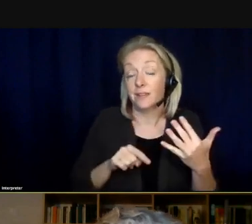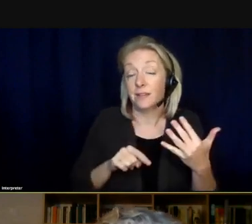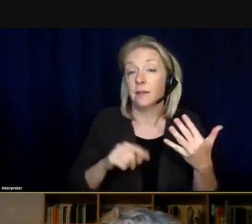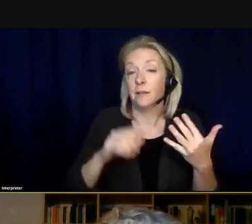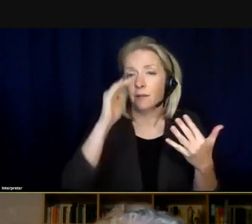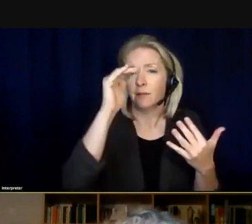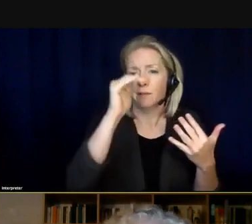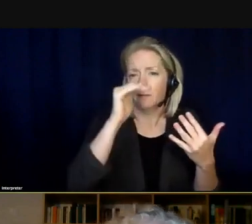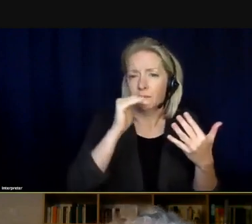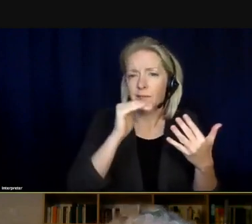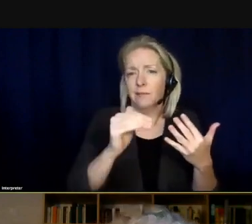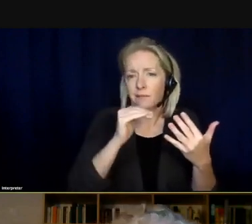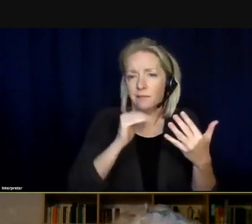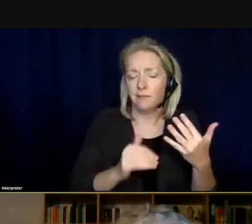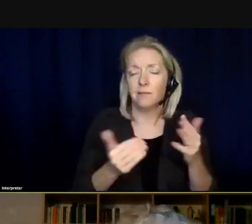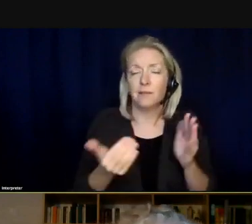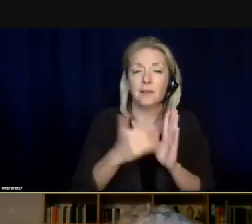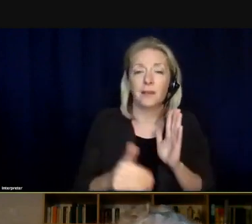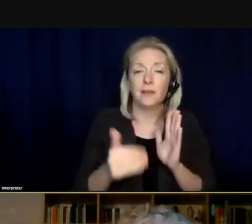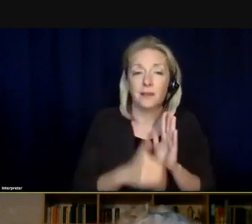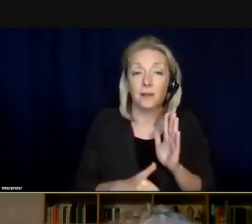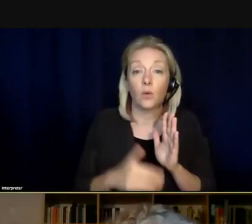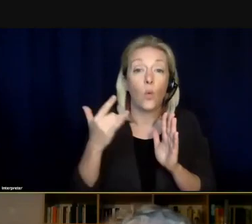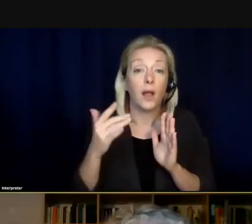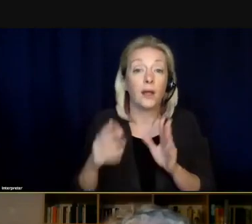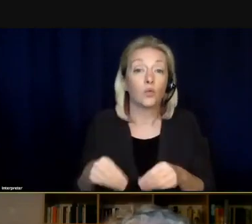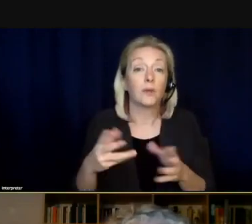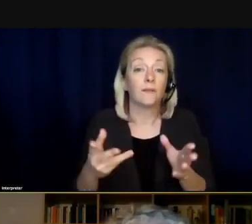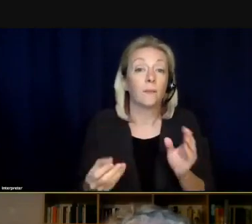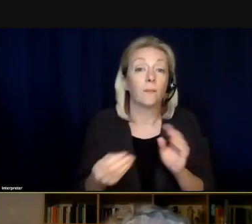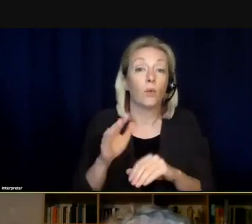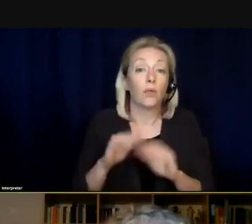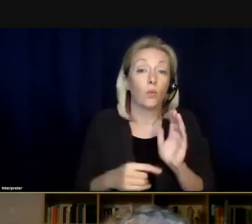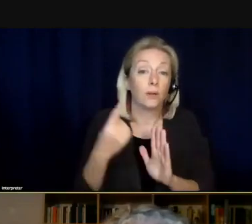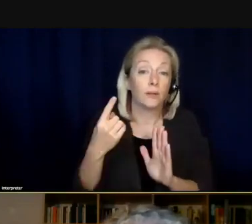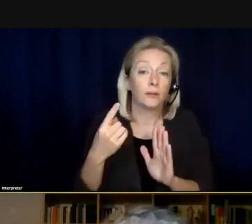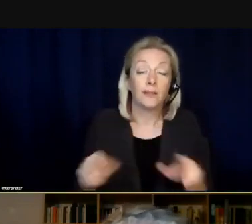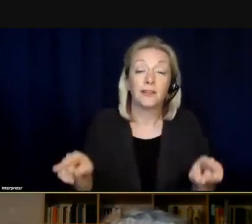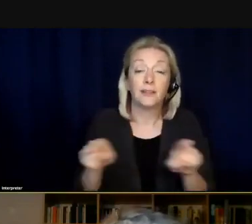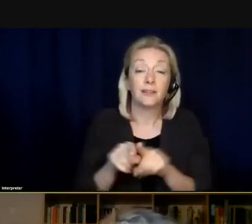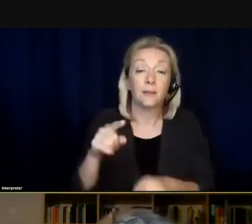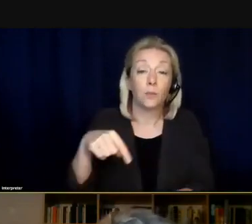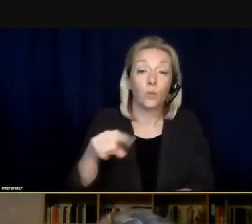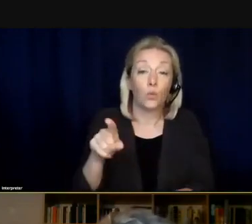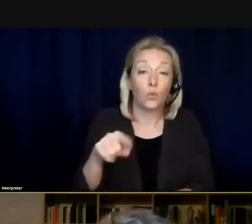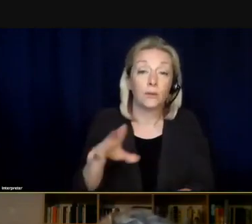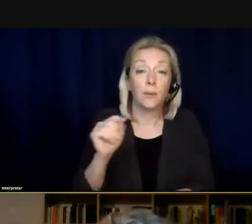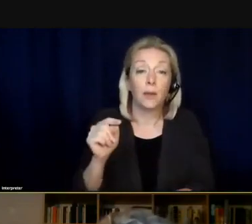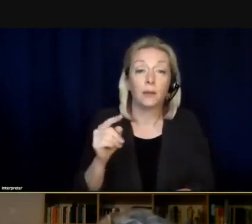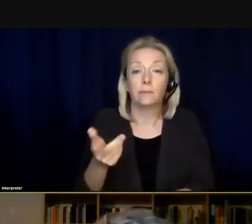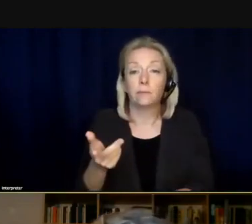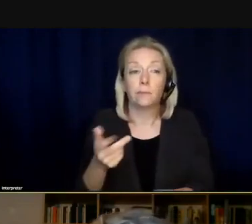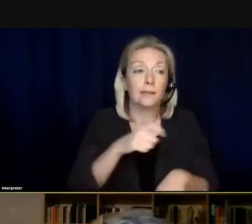multiple times. That's because they were given more than once. Same quiz, but they have 2